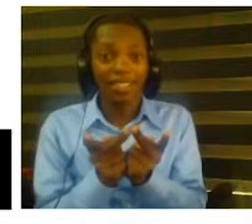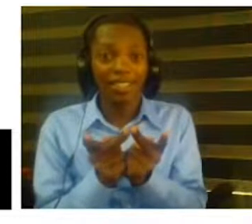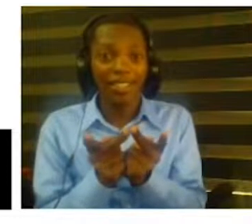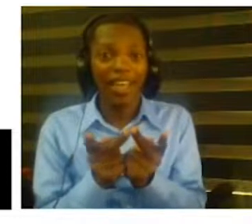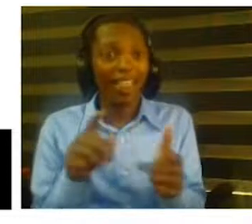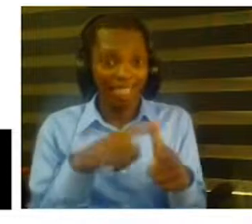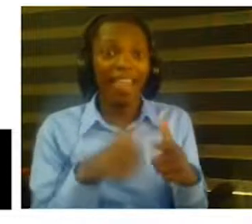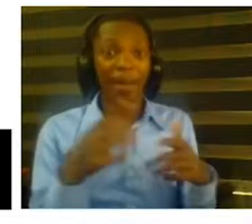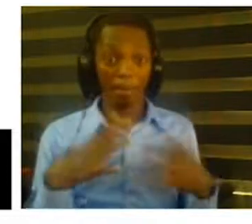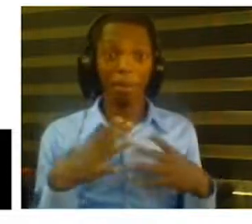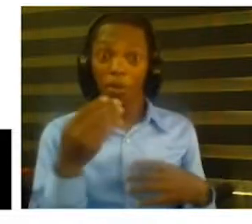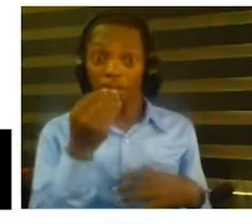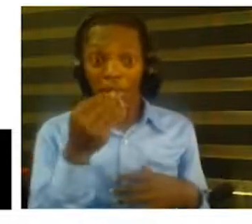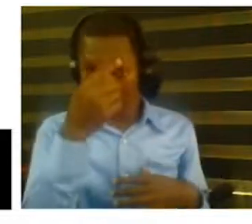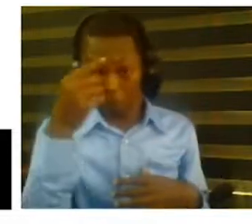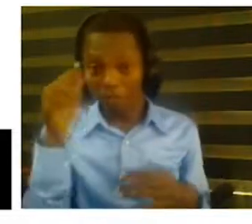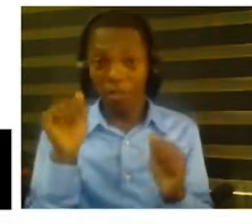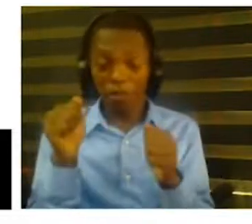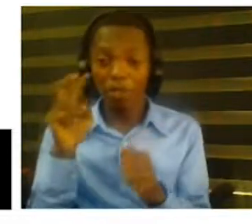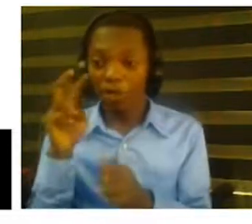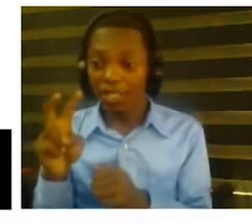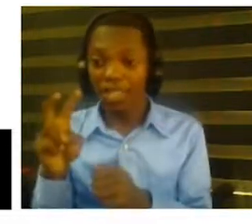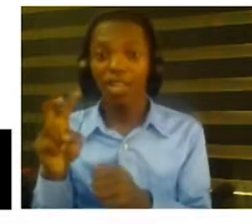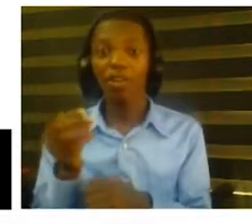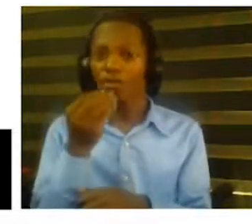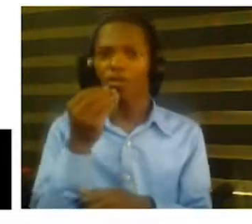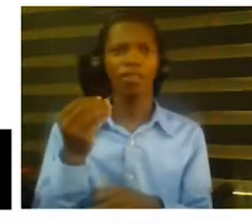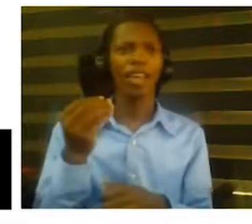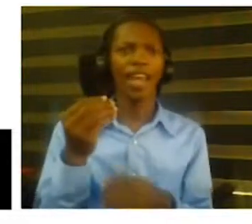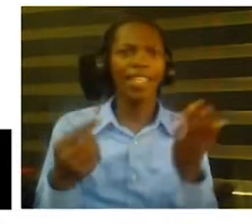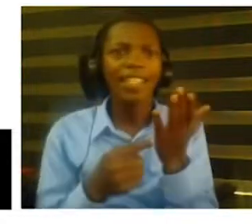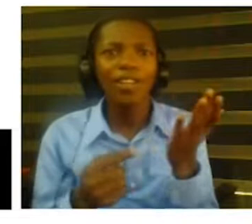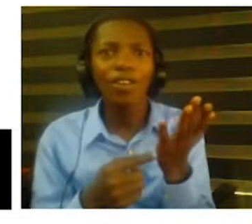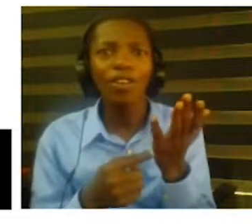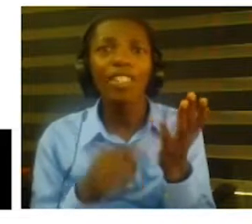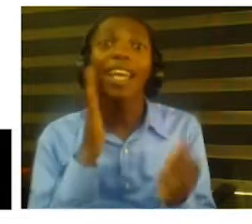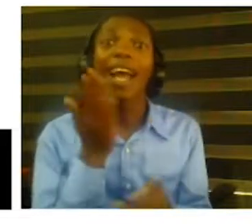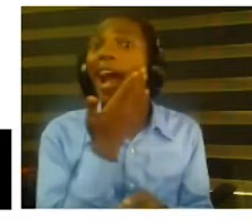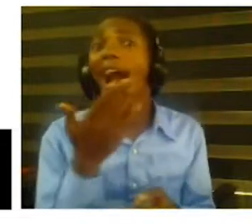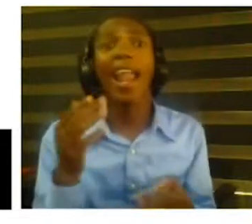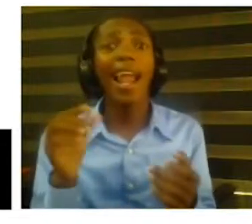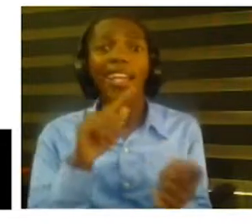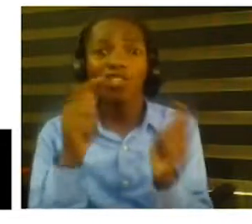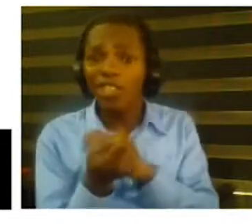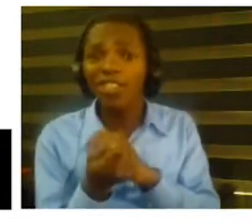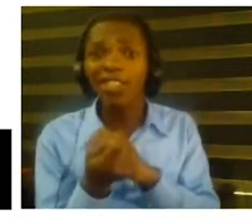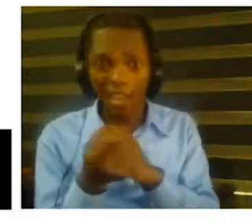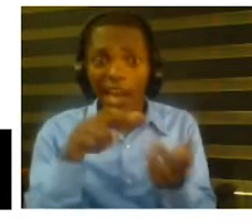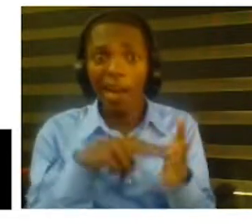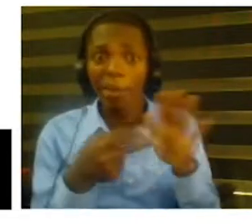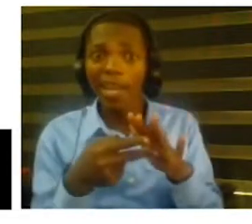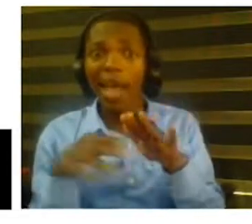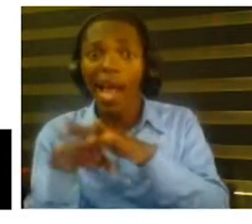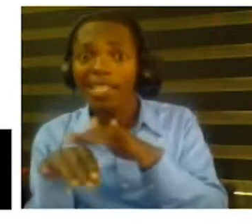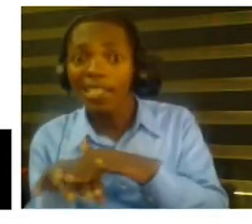in technology, color change can mean the difference between access or no access. We also